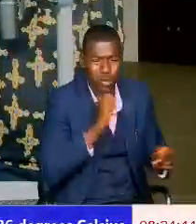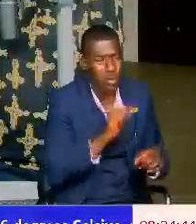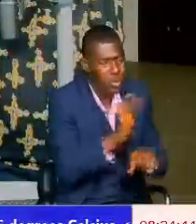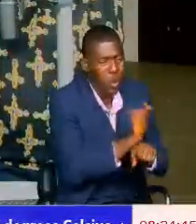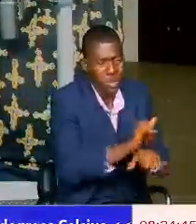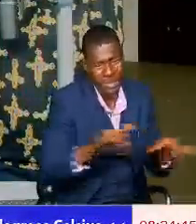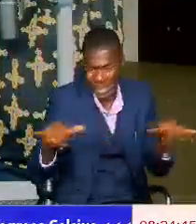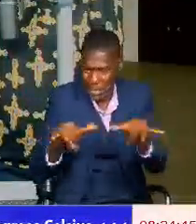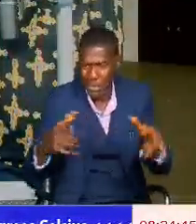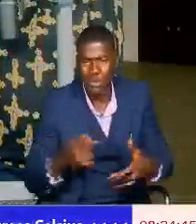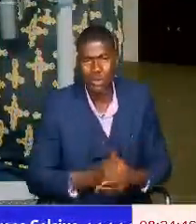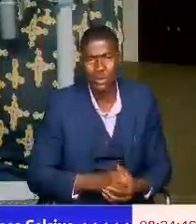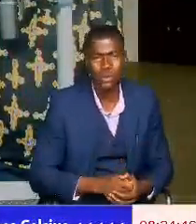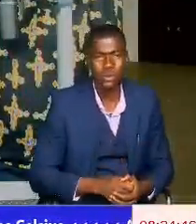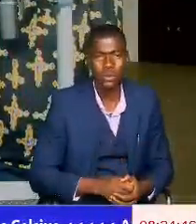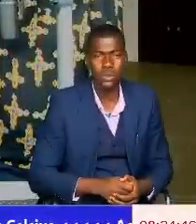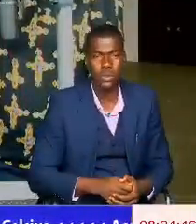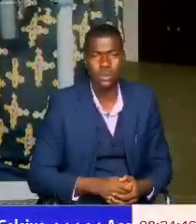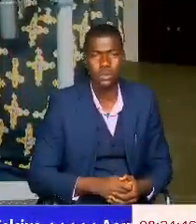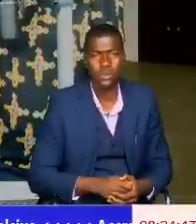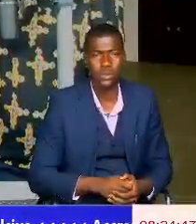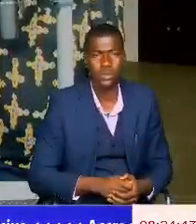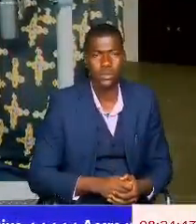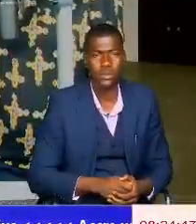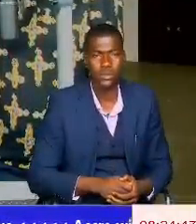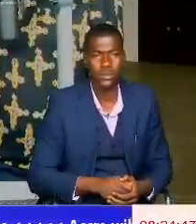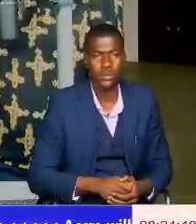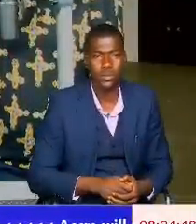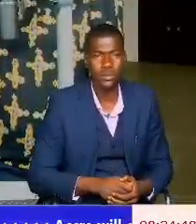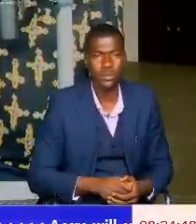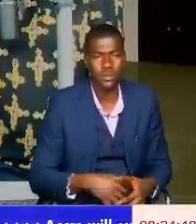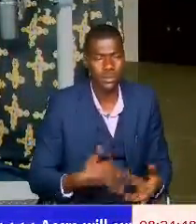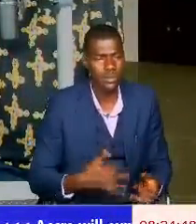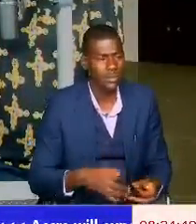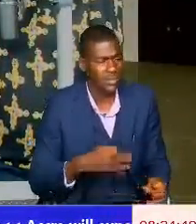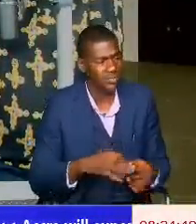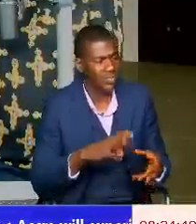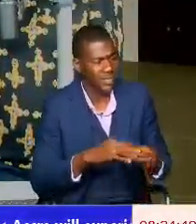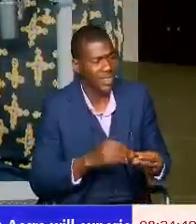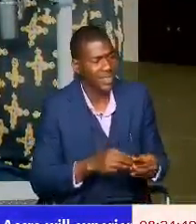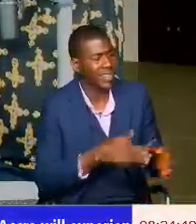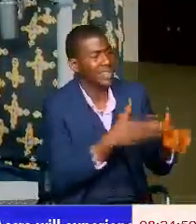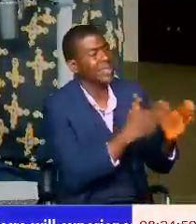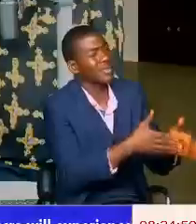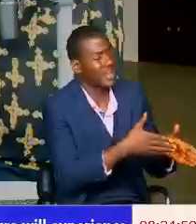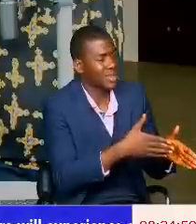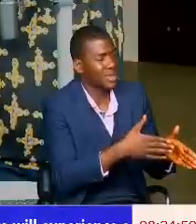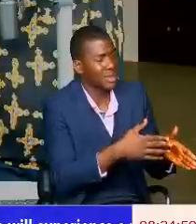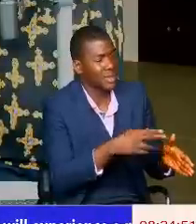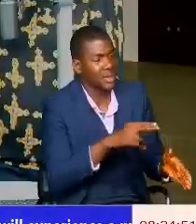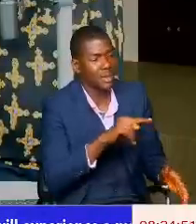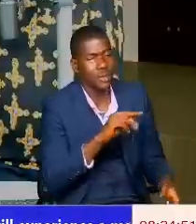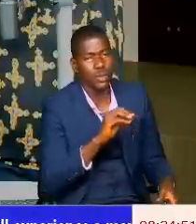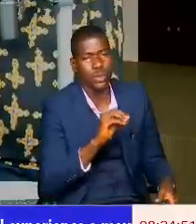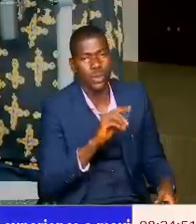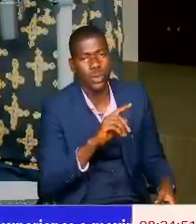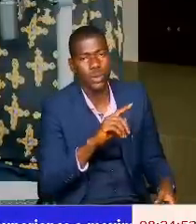nodal officer in his office, and you think he or she will fight